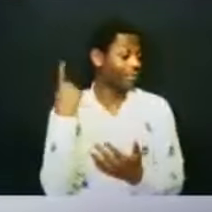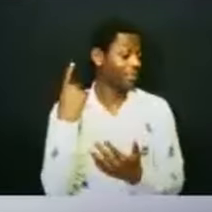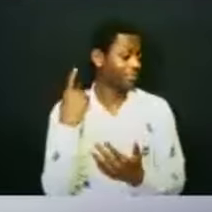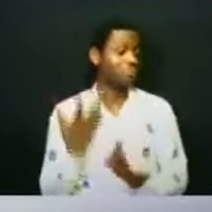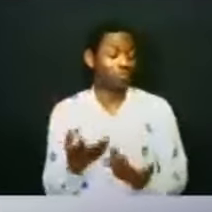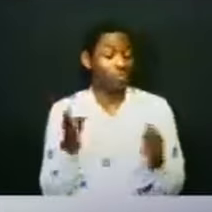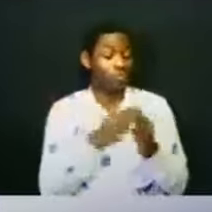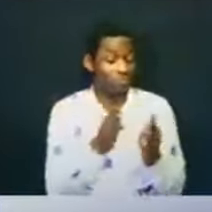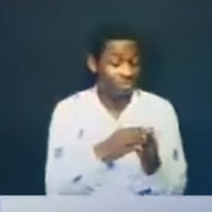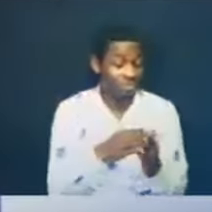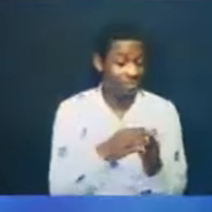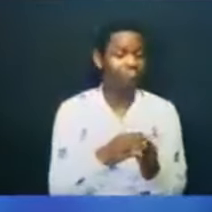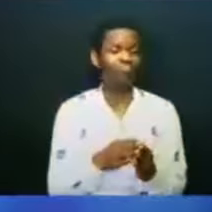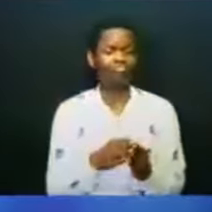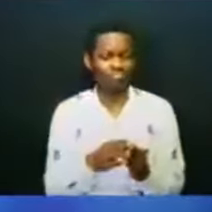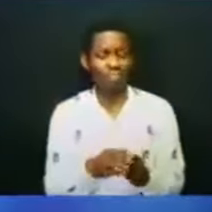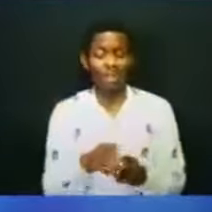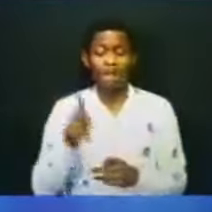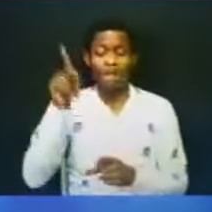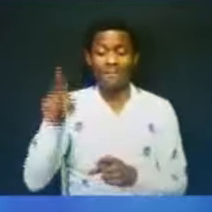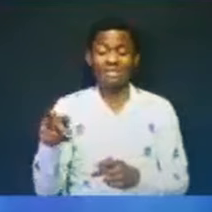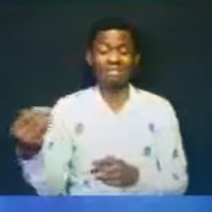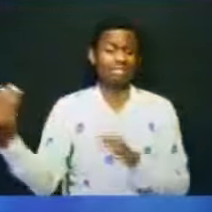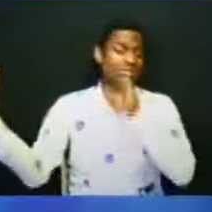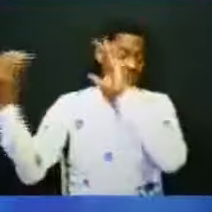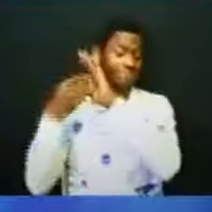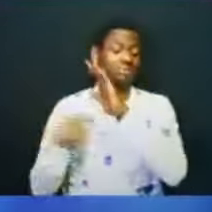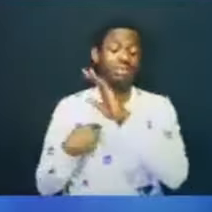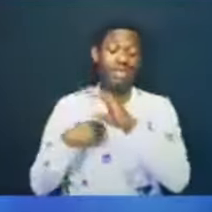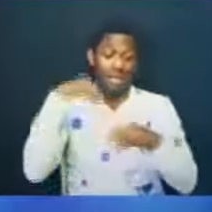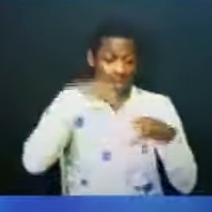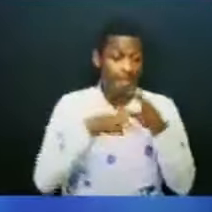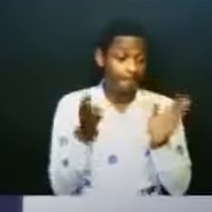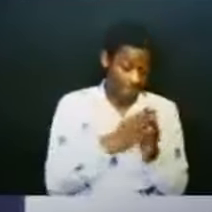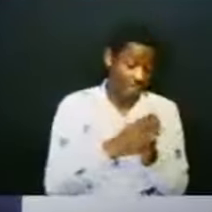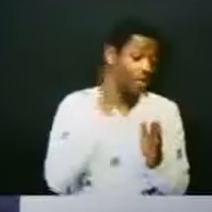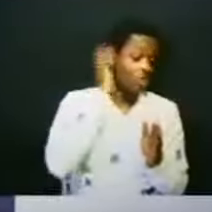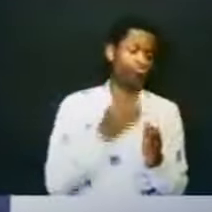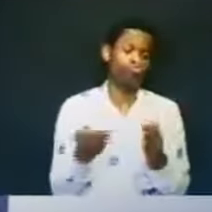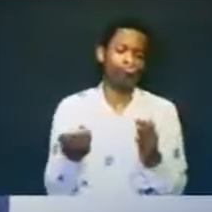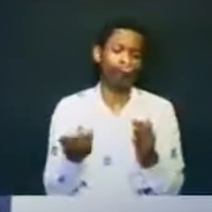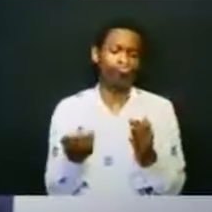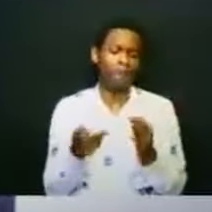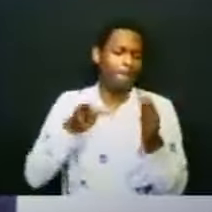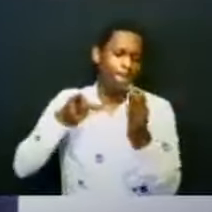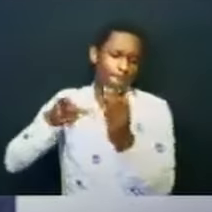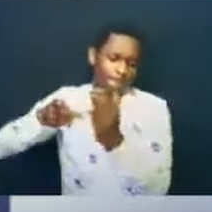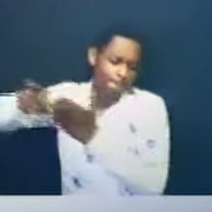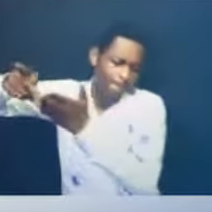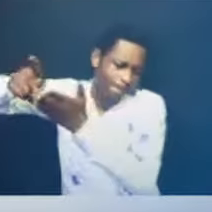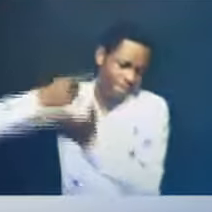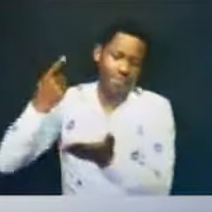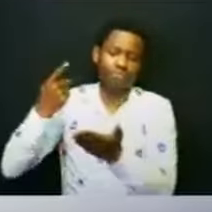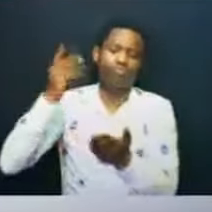And in this meeting, he's going to reply him. Now, maybe someone say, "Ah, I'm paying you bedway. I didn't say mercy. No, so now